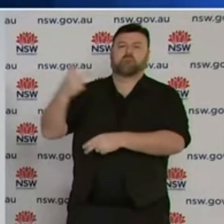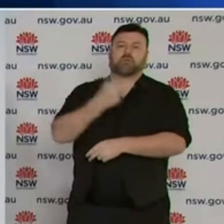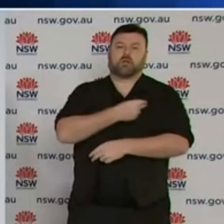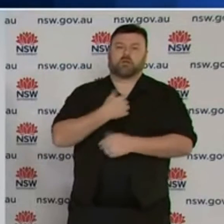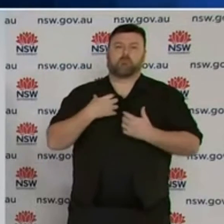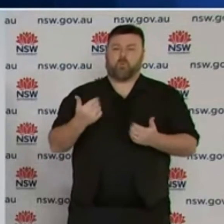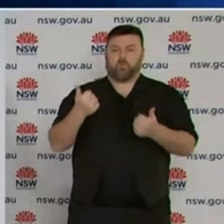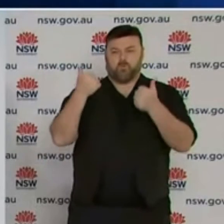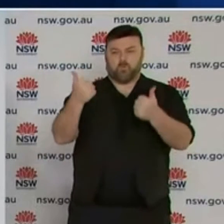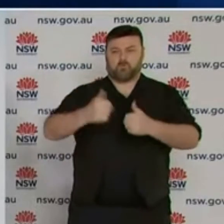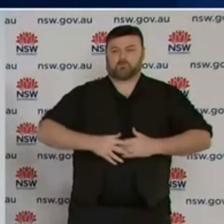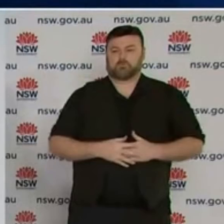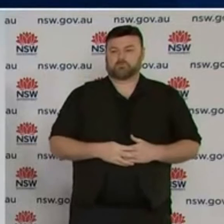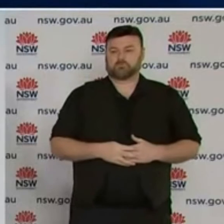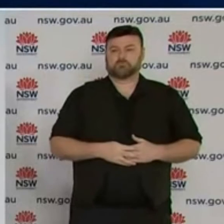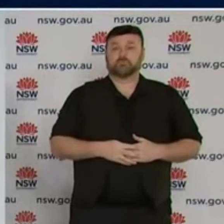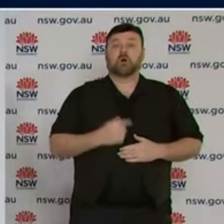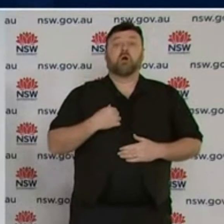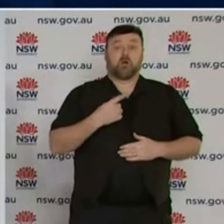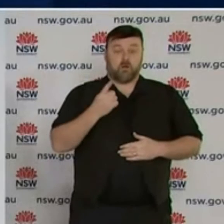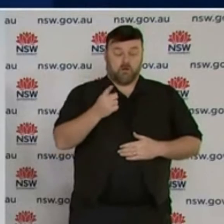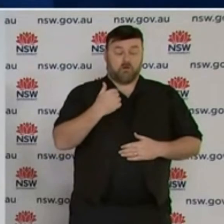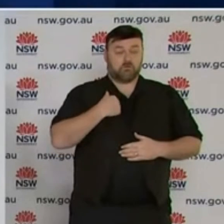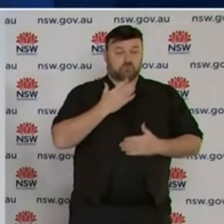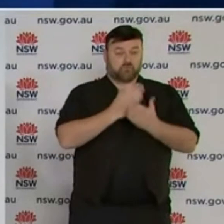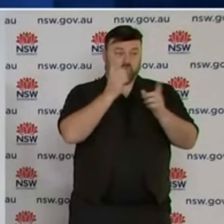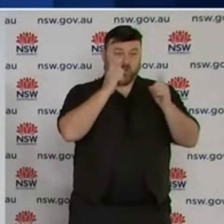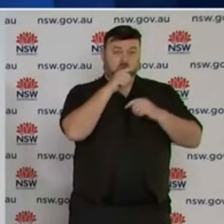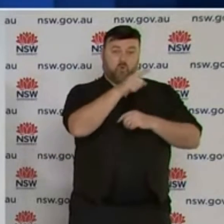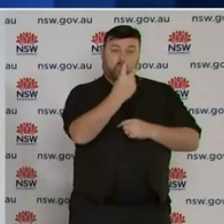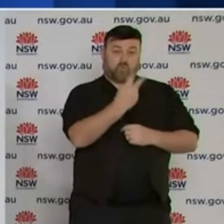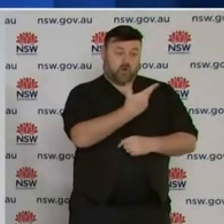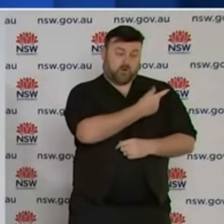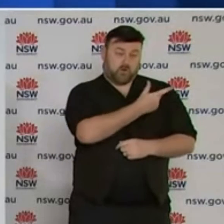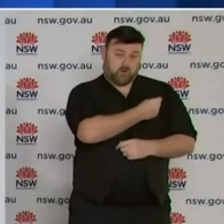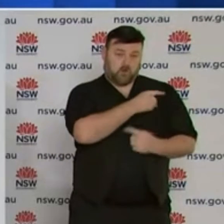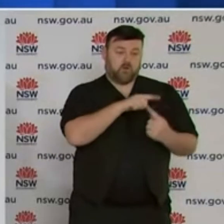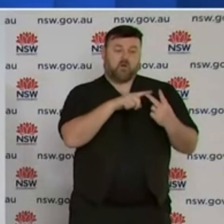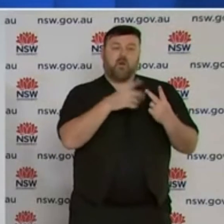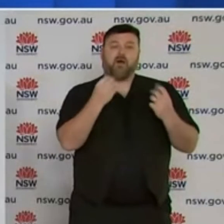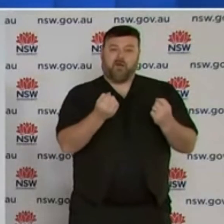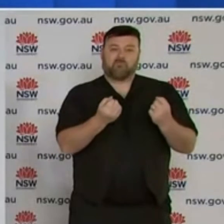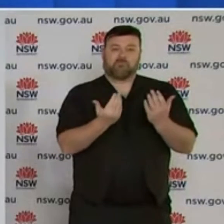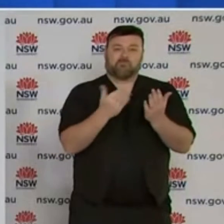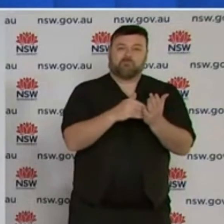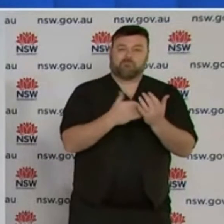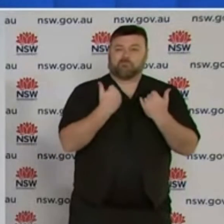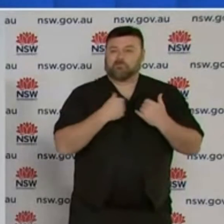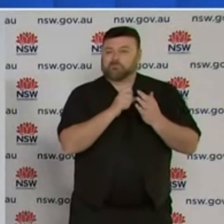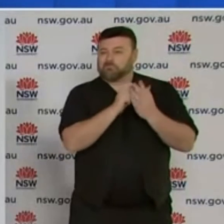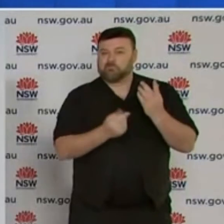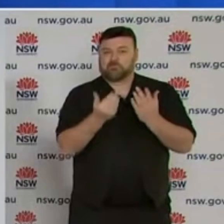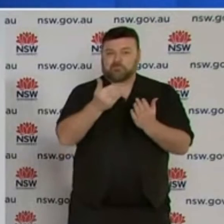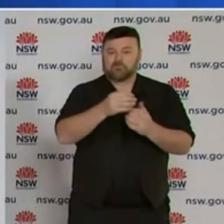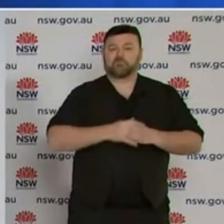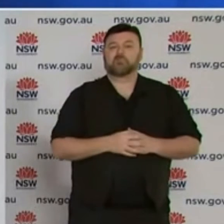worry about those who've been double dose vaccinated but are vulnerable, and those who are vulnerable and haven't yet been fully vaccinated. So 30% of the